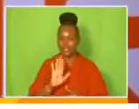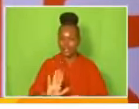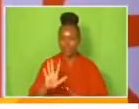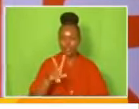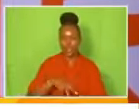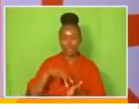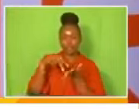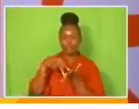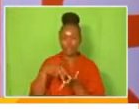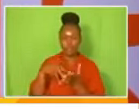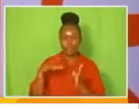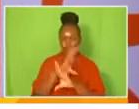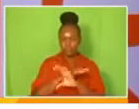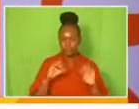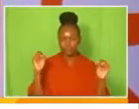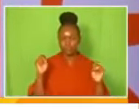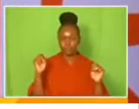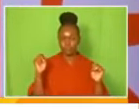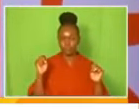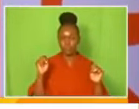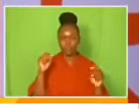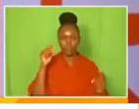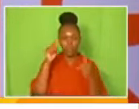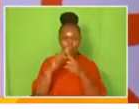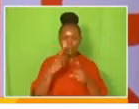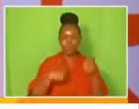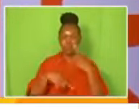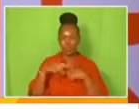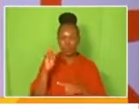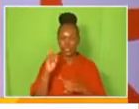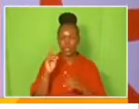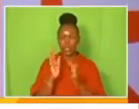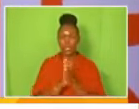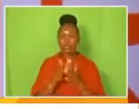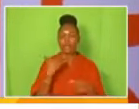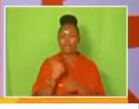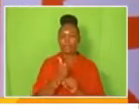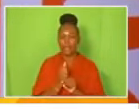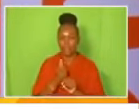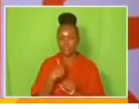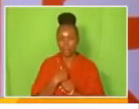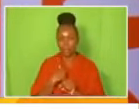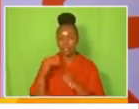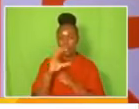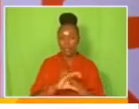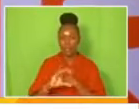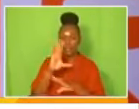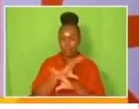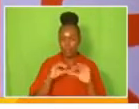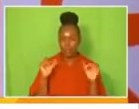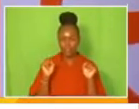of making our coalition win and make me our country's president.